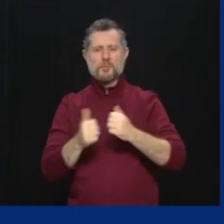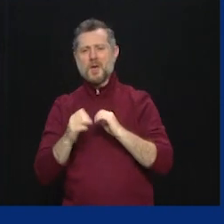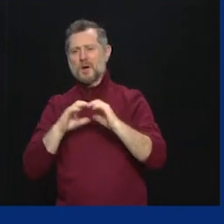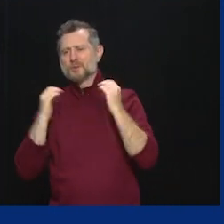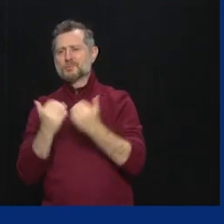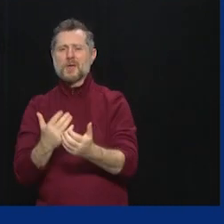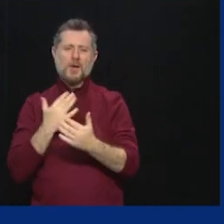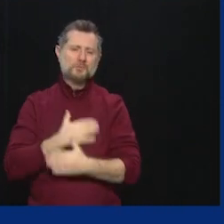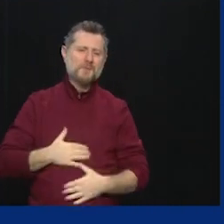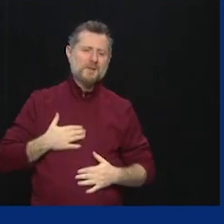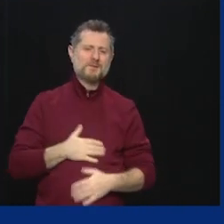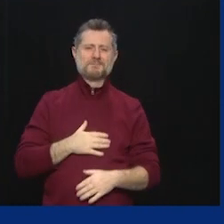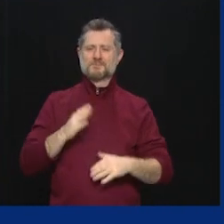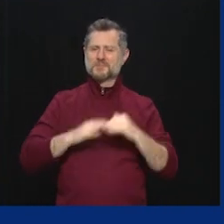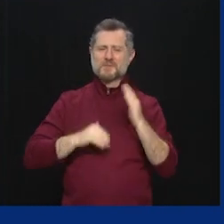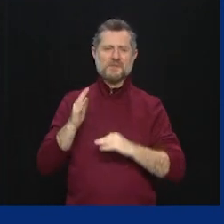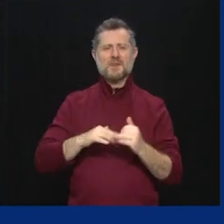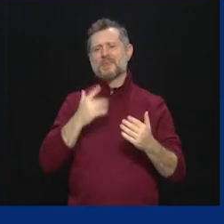Islanders.